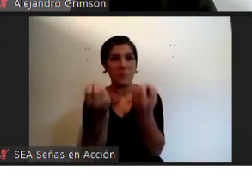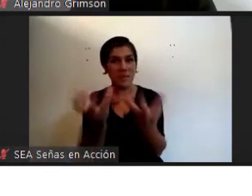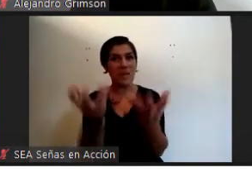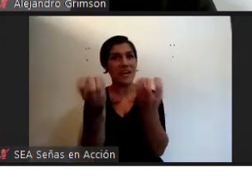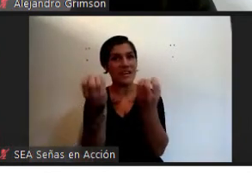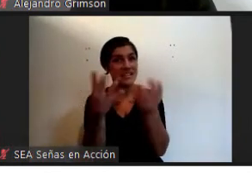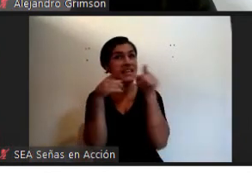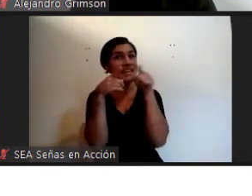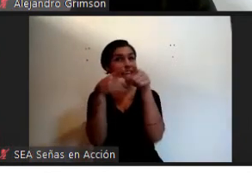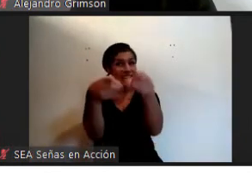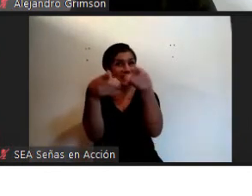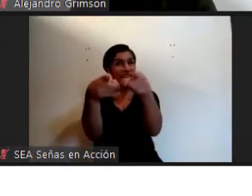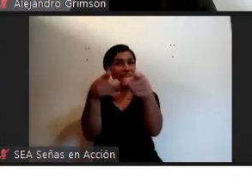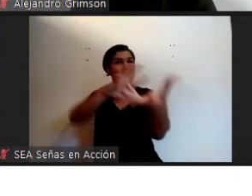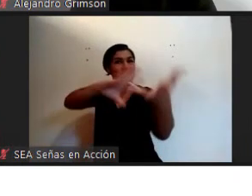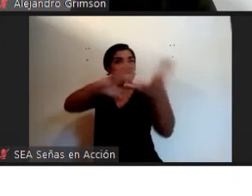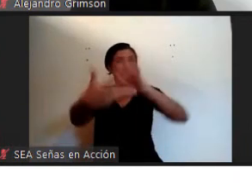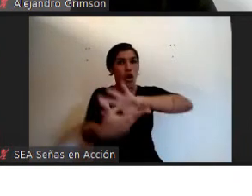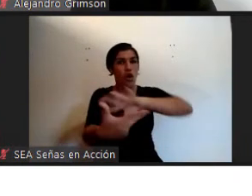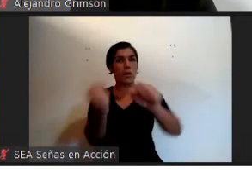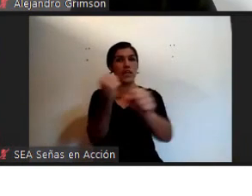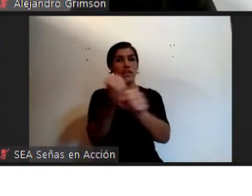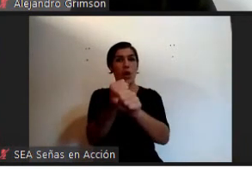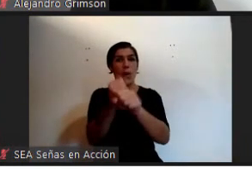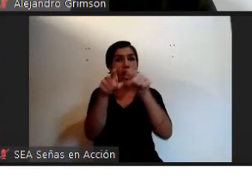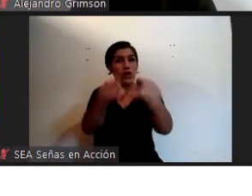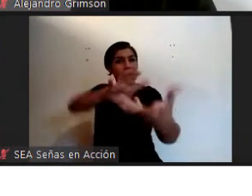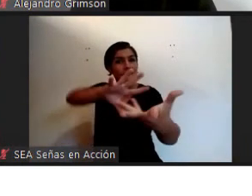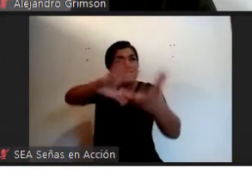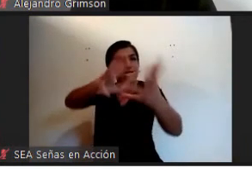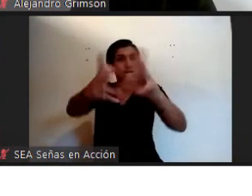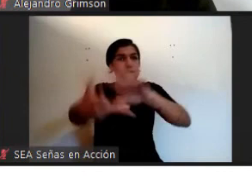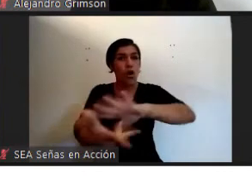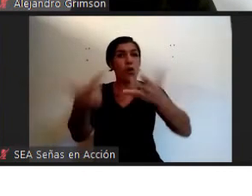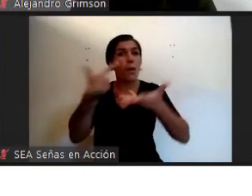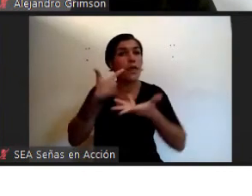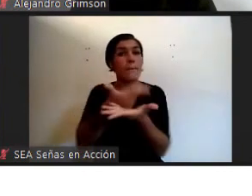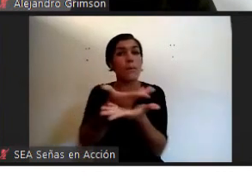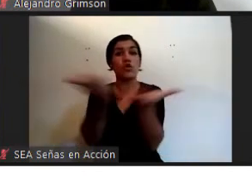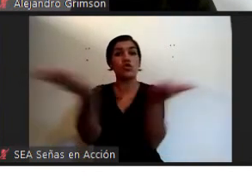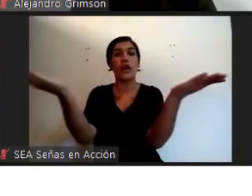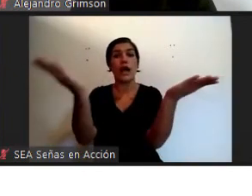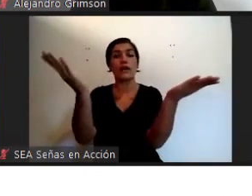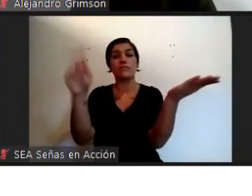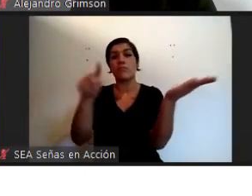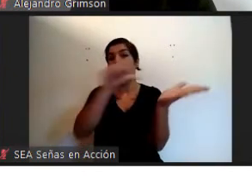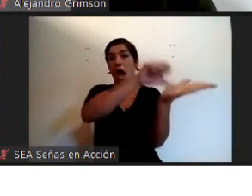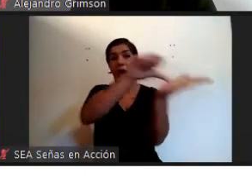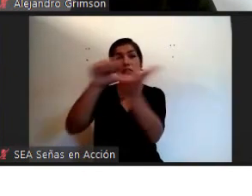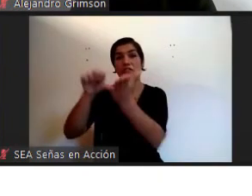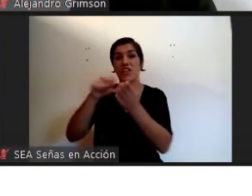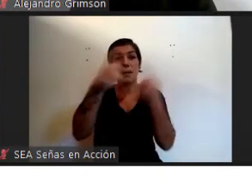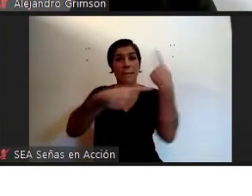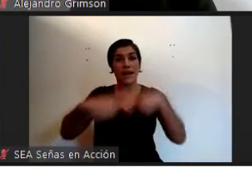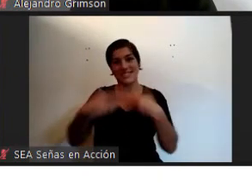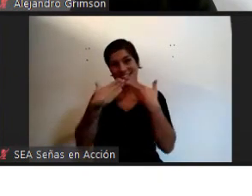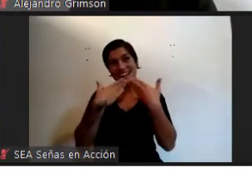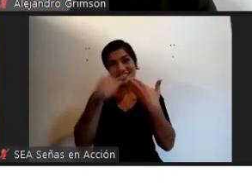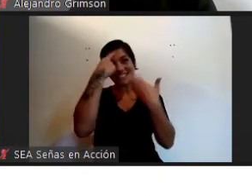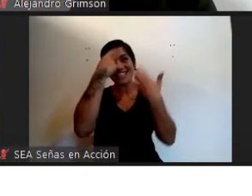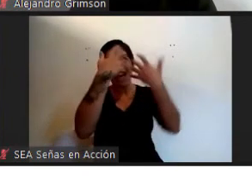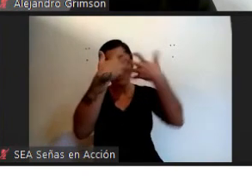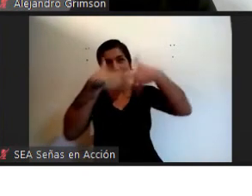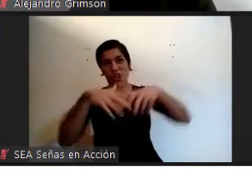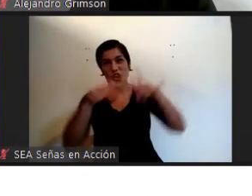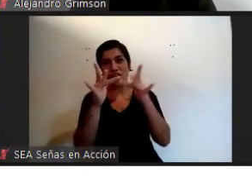this exhibition from the gallery in to showcase it to other countries. It is a way that is enabled thanks